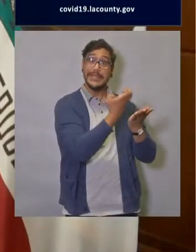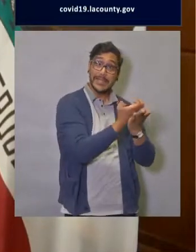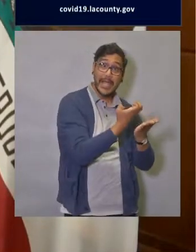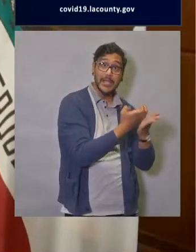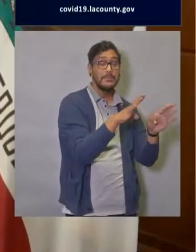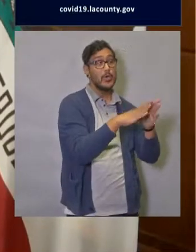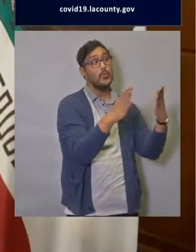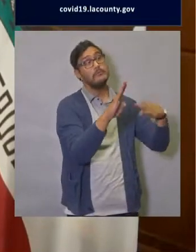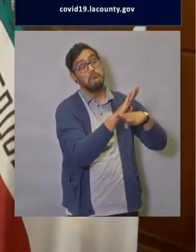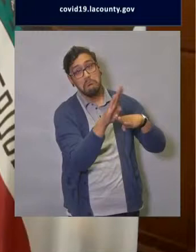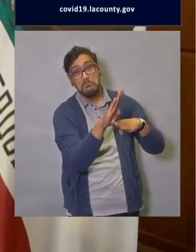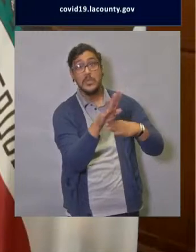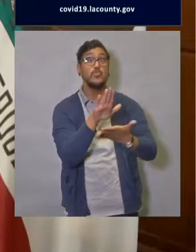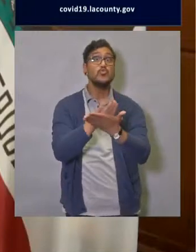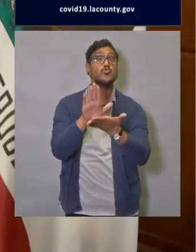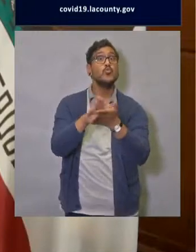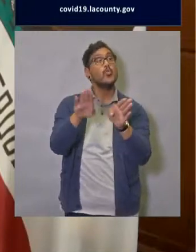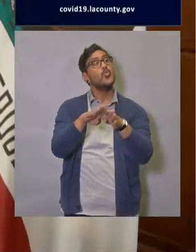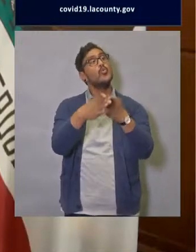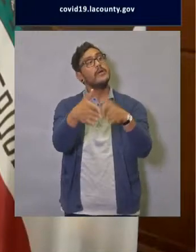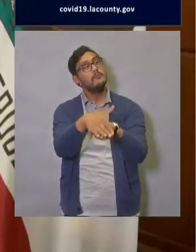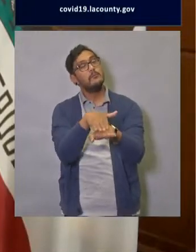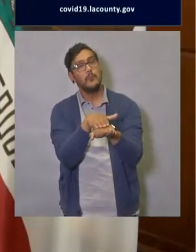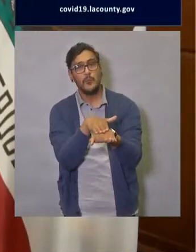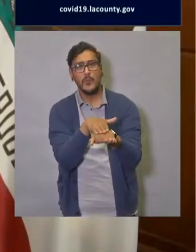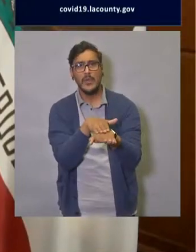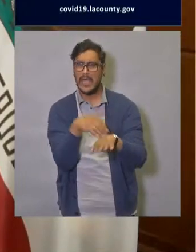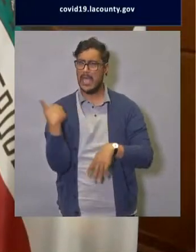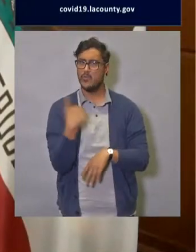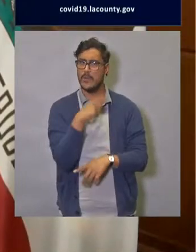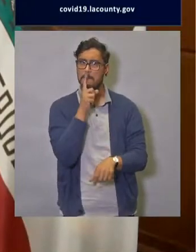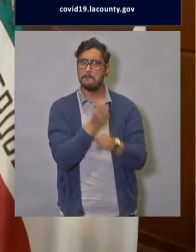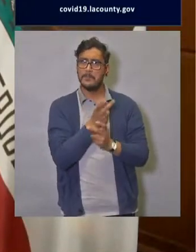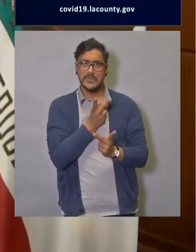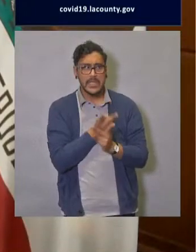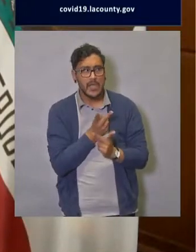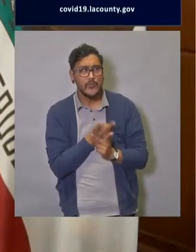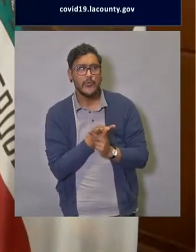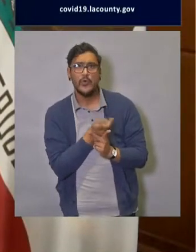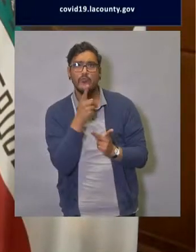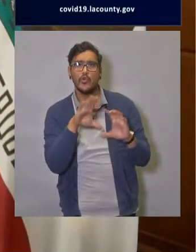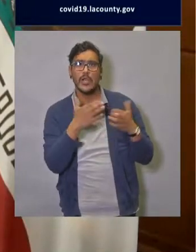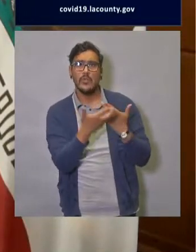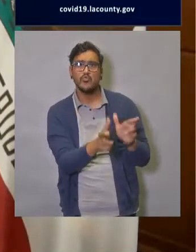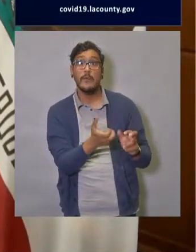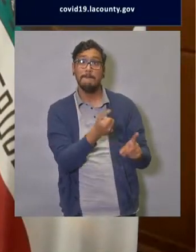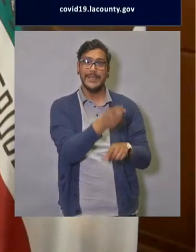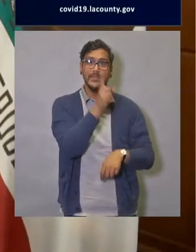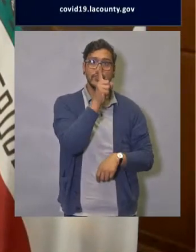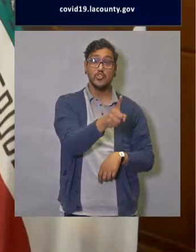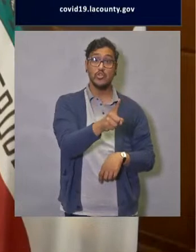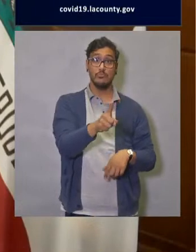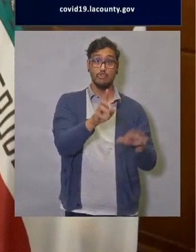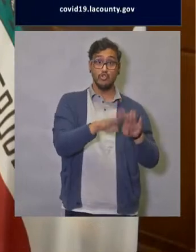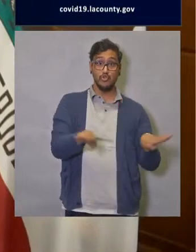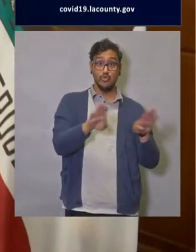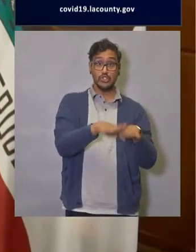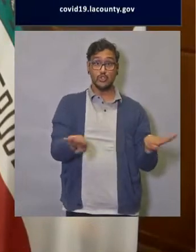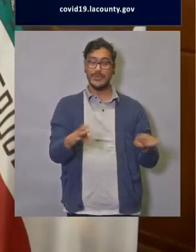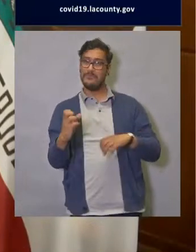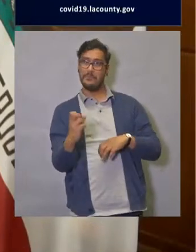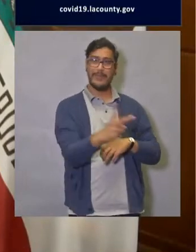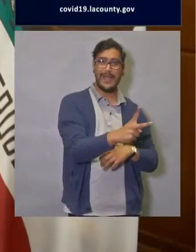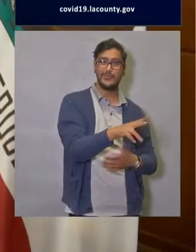We're working very carefully as we reopen our classrooms to make sure that our children can start in-person schooling